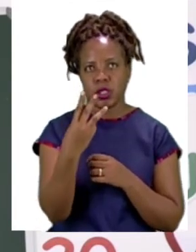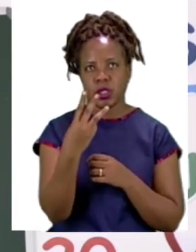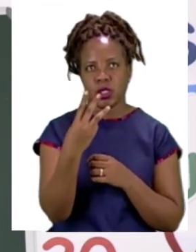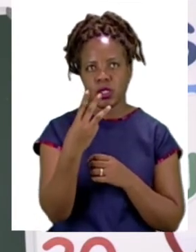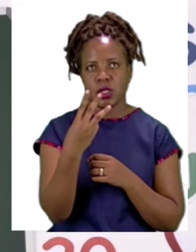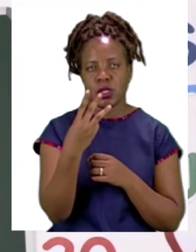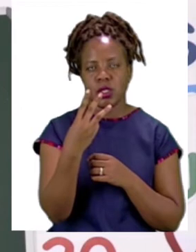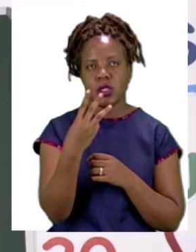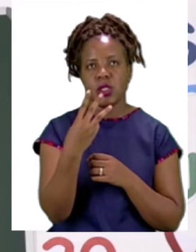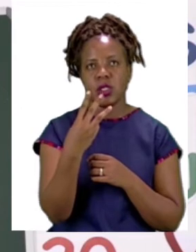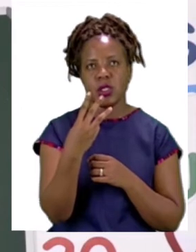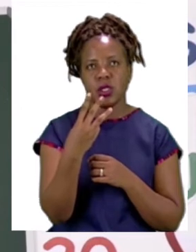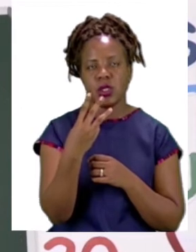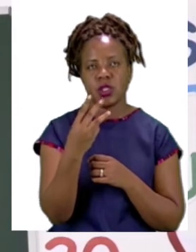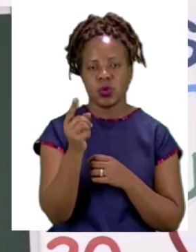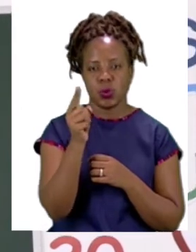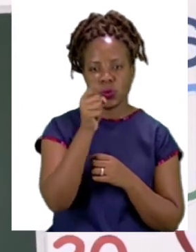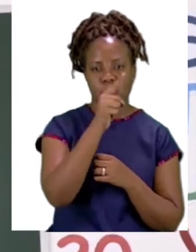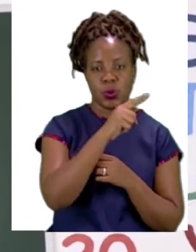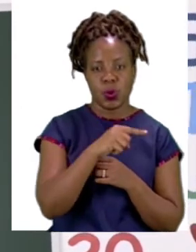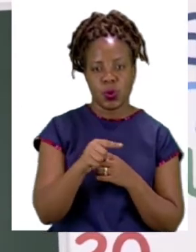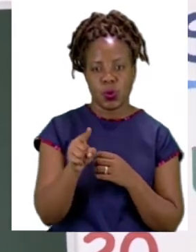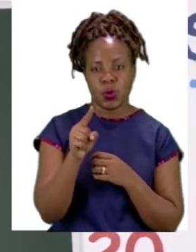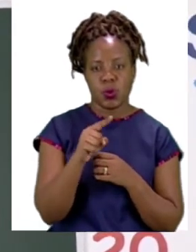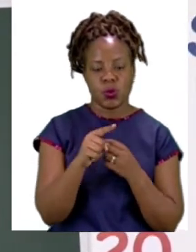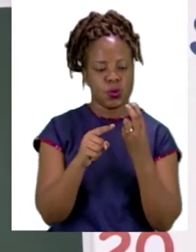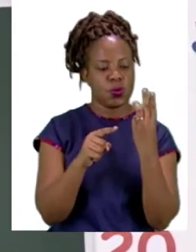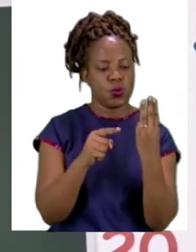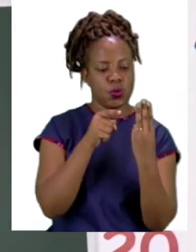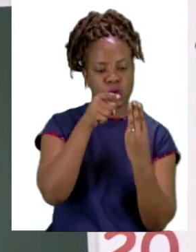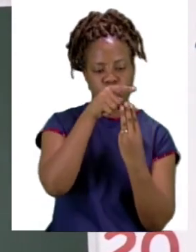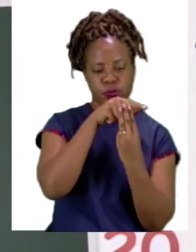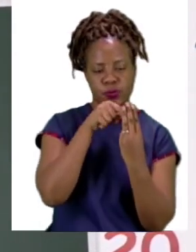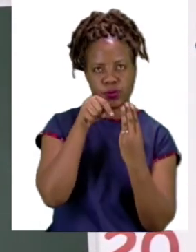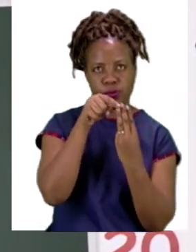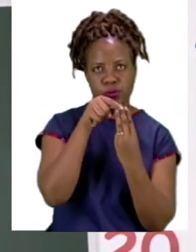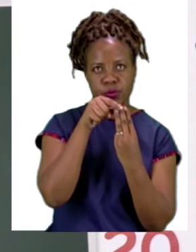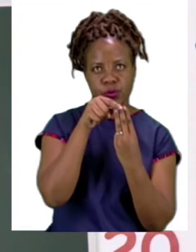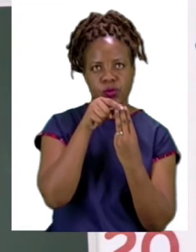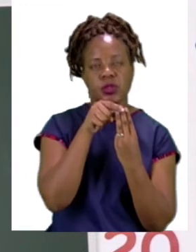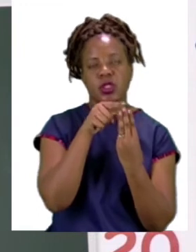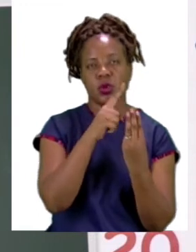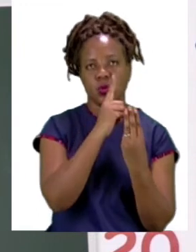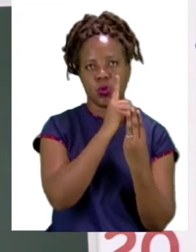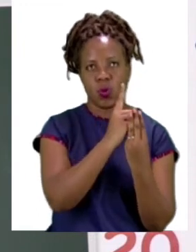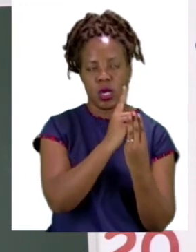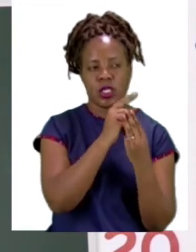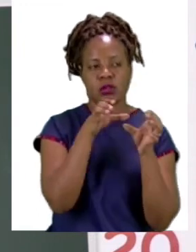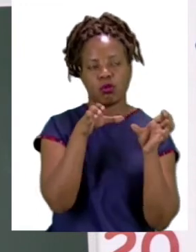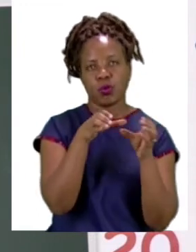So after the third one, we need to circle it to show that this is one